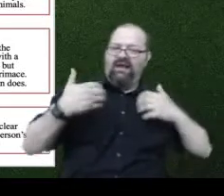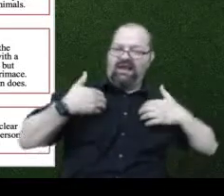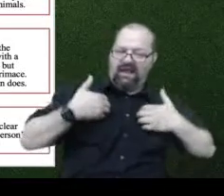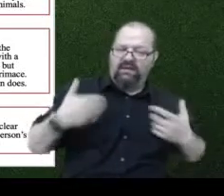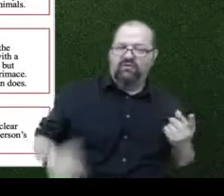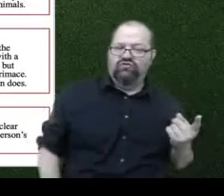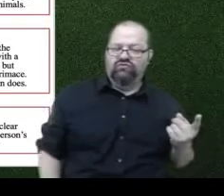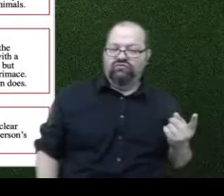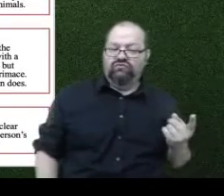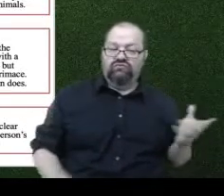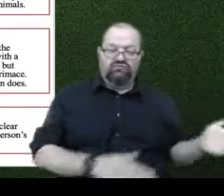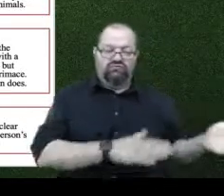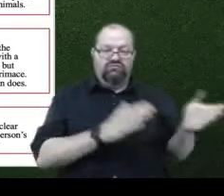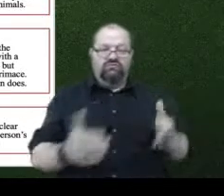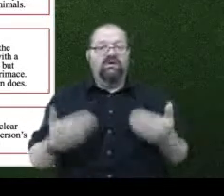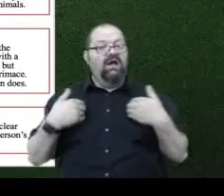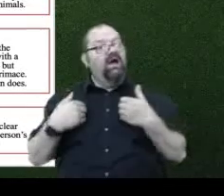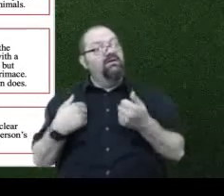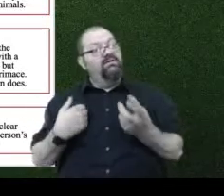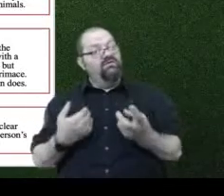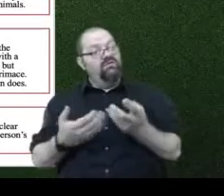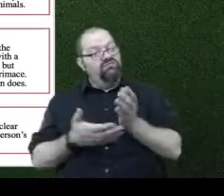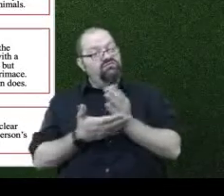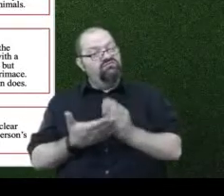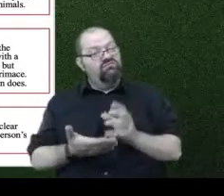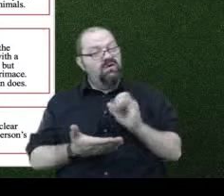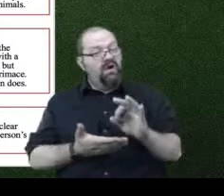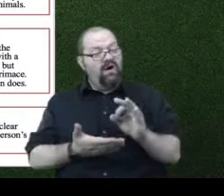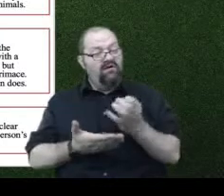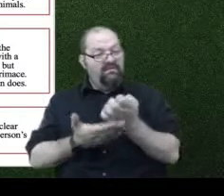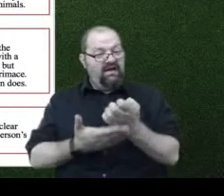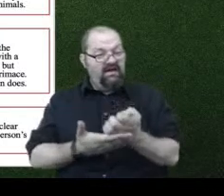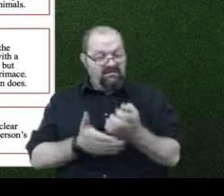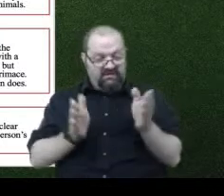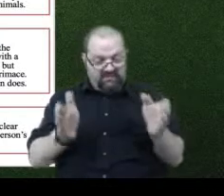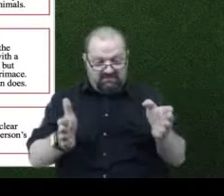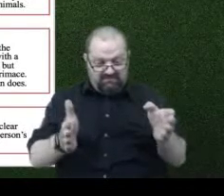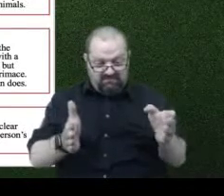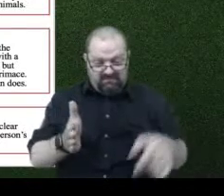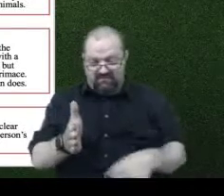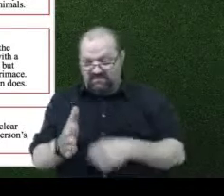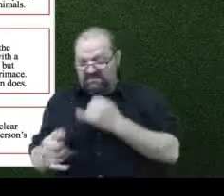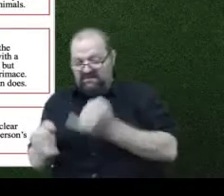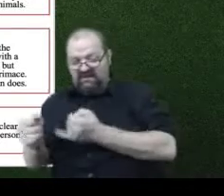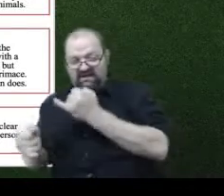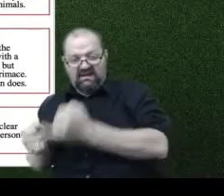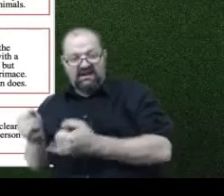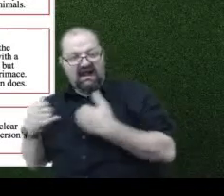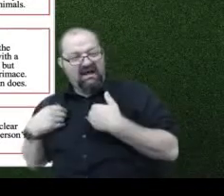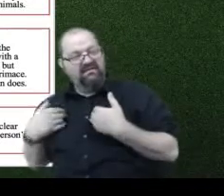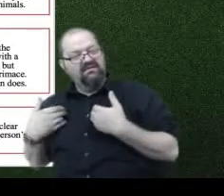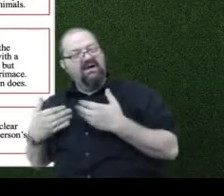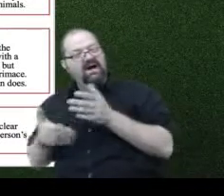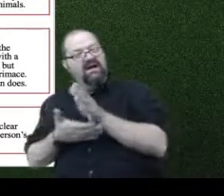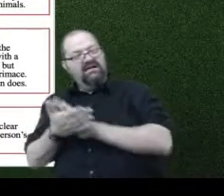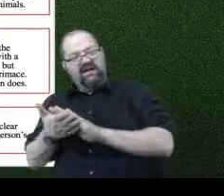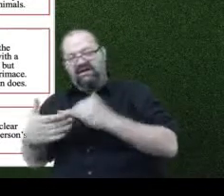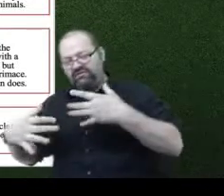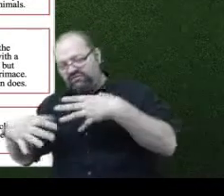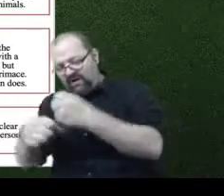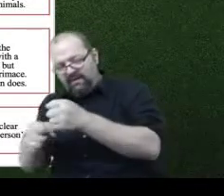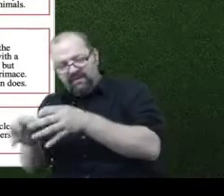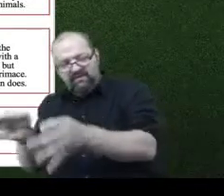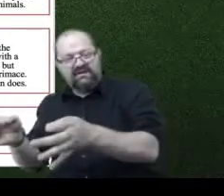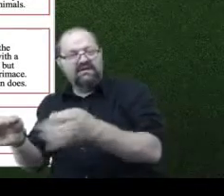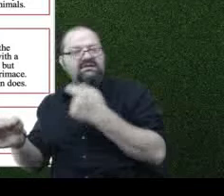of evidence that support the subclaim. And then at the end, we have this nice wrap-up that explains very clearly how